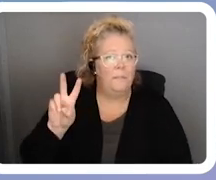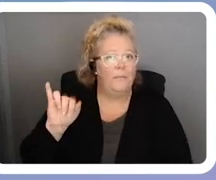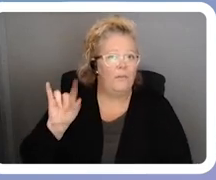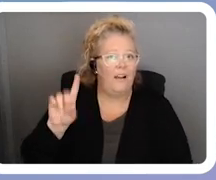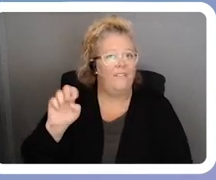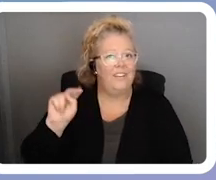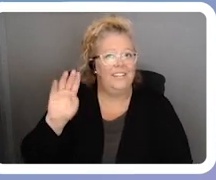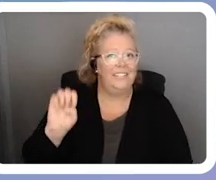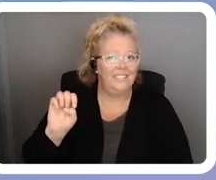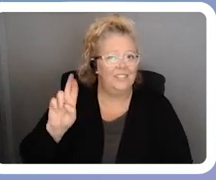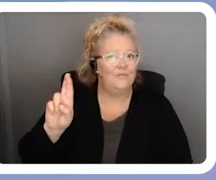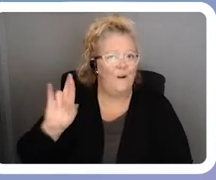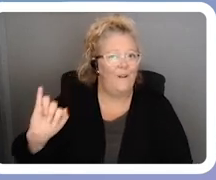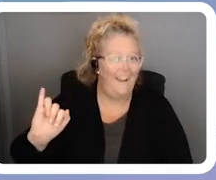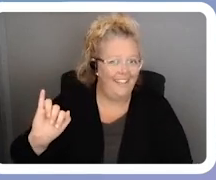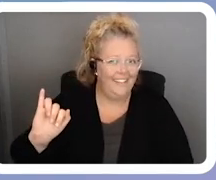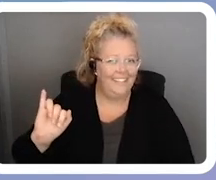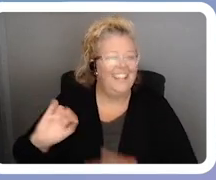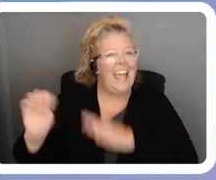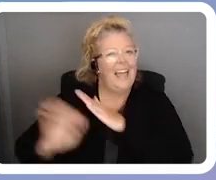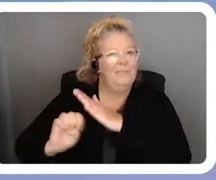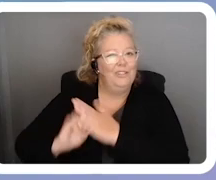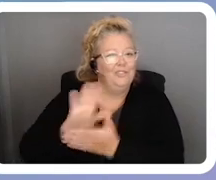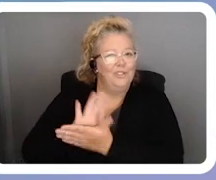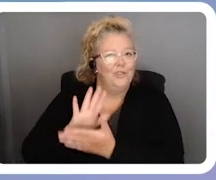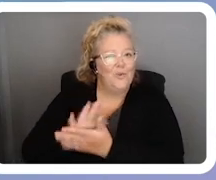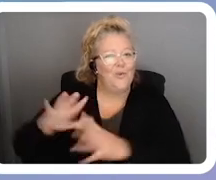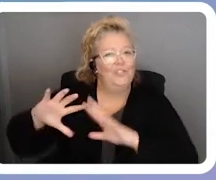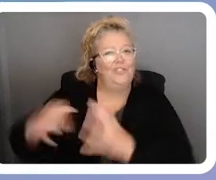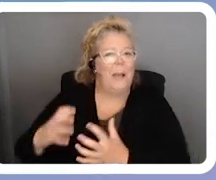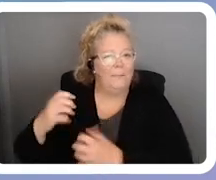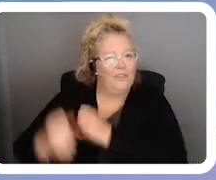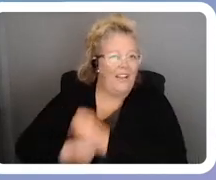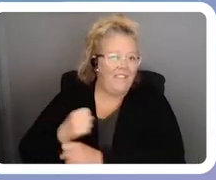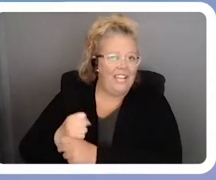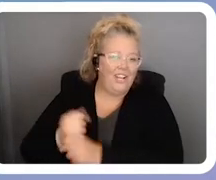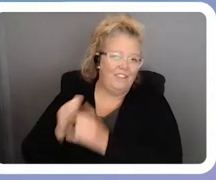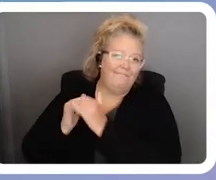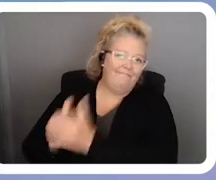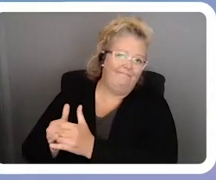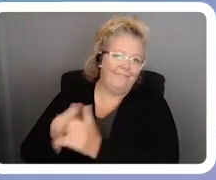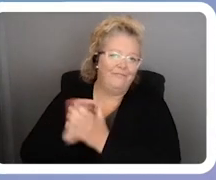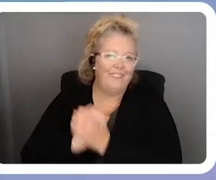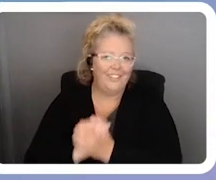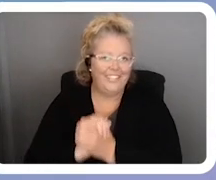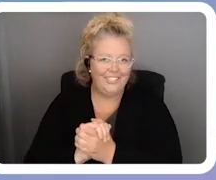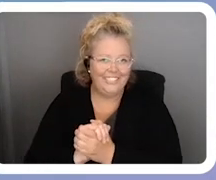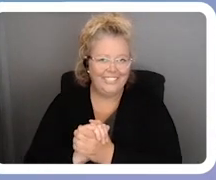overall Outstanding Elementary School Chapter of the Year. Congratulations.